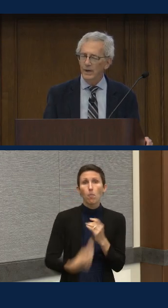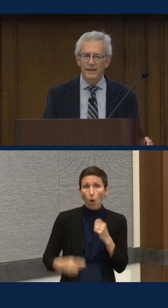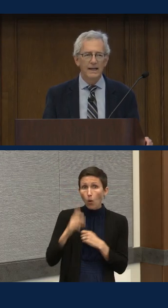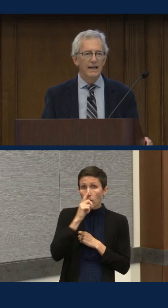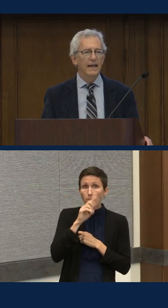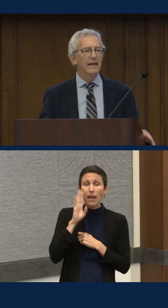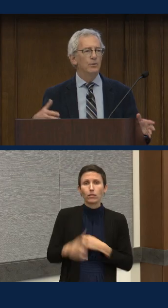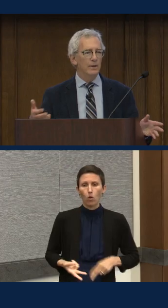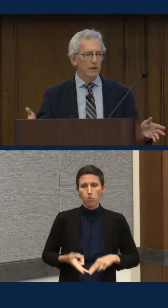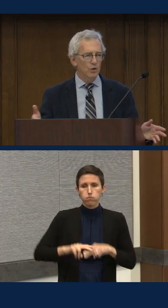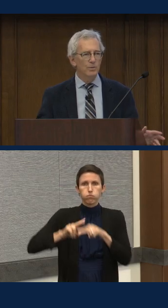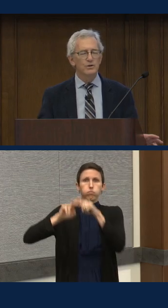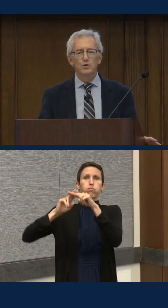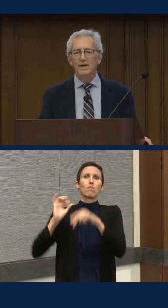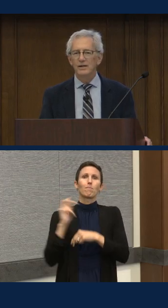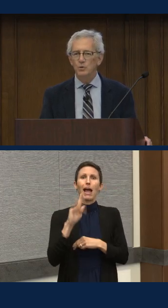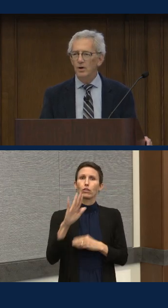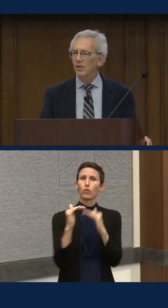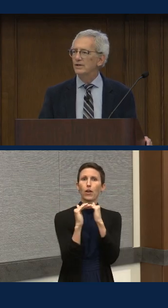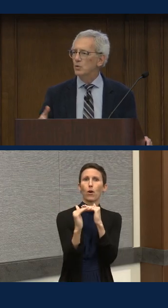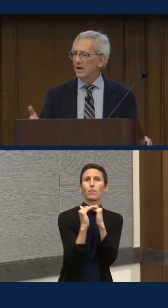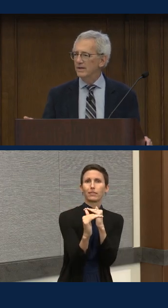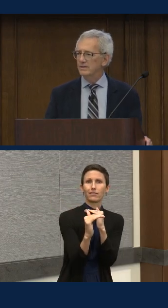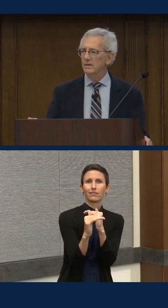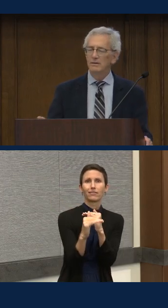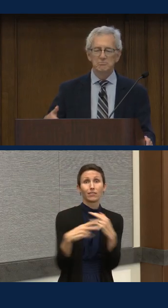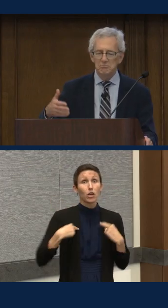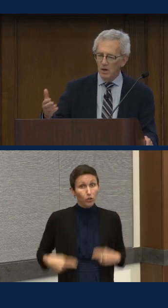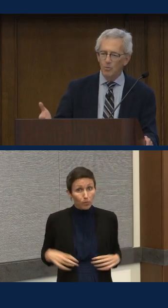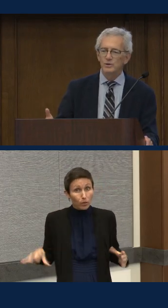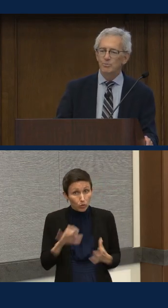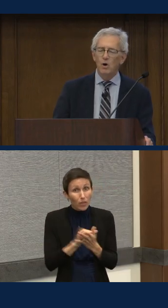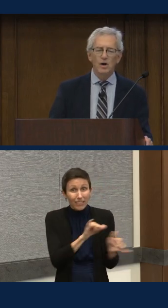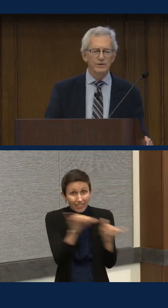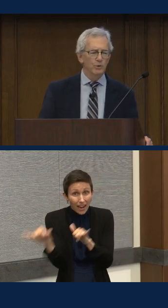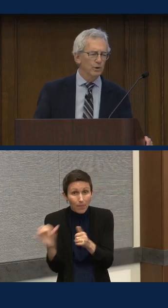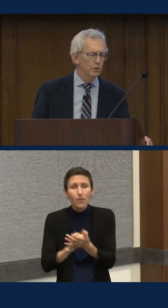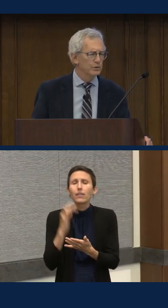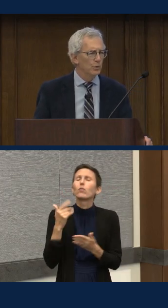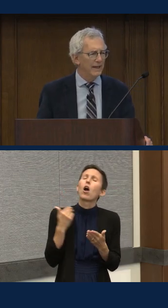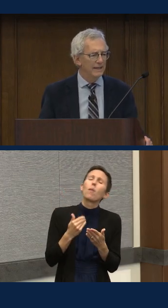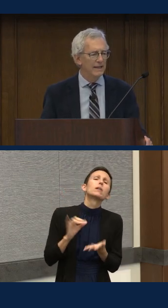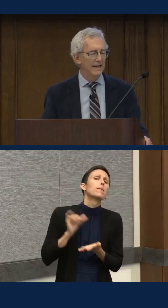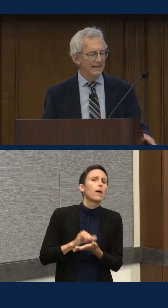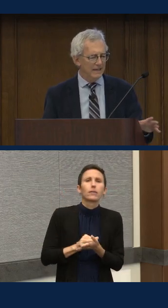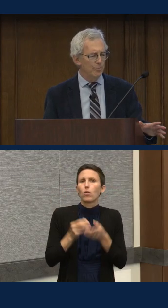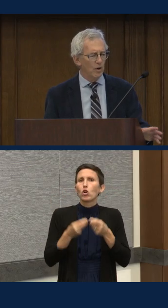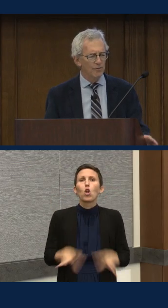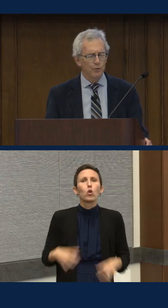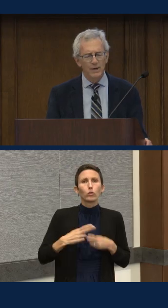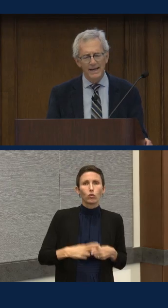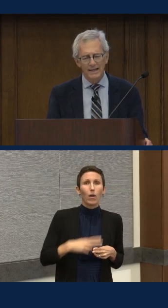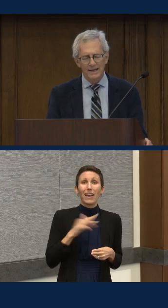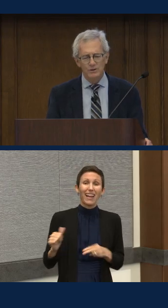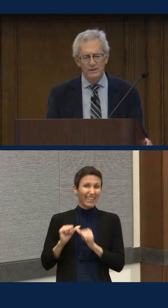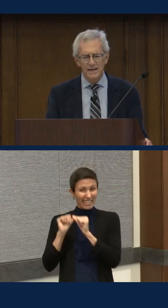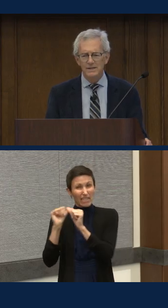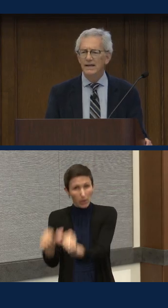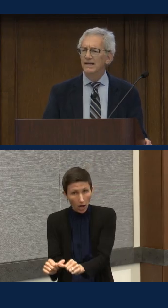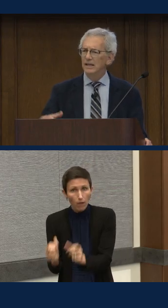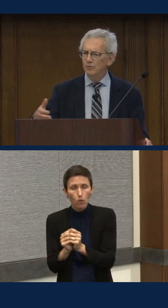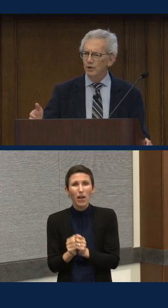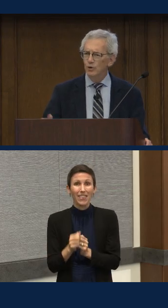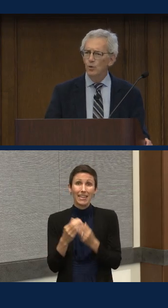old weight. And humans do that as well. That's why it's almost impossible to lose weight and keep it off through diet and